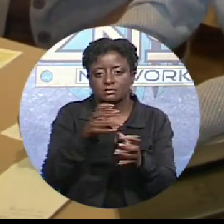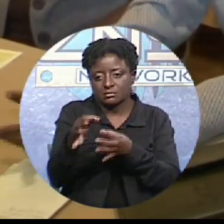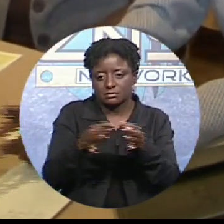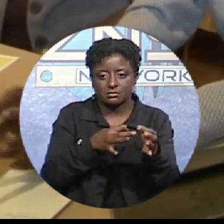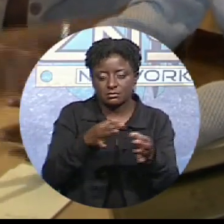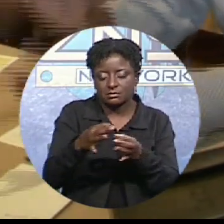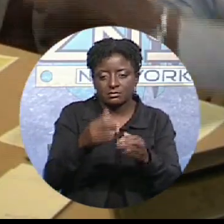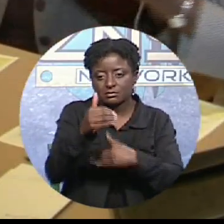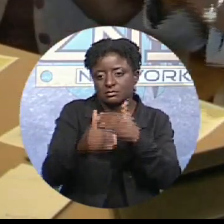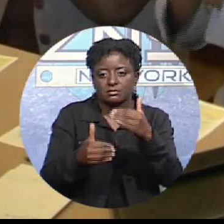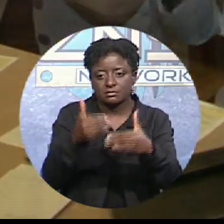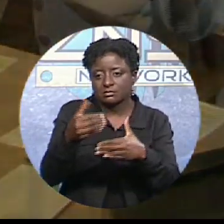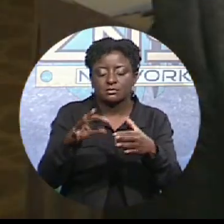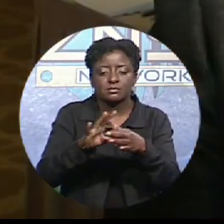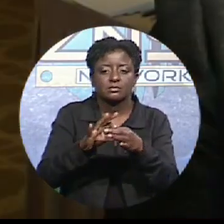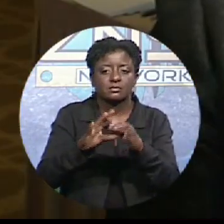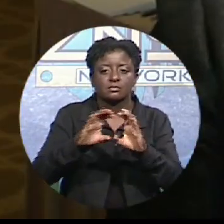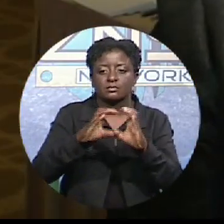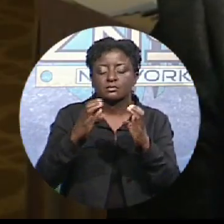inception.